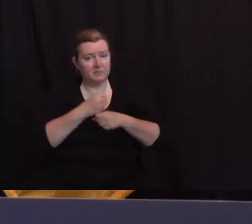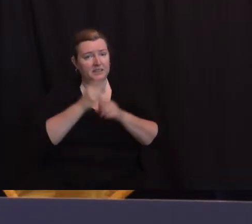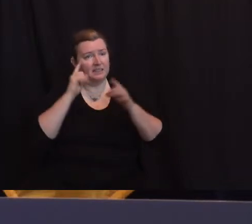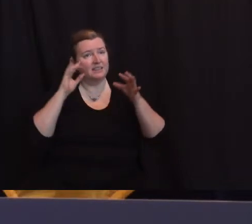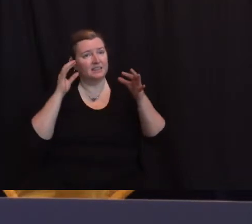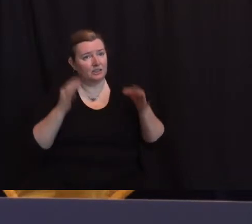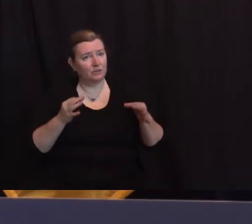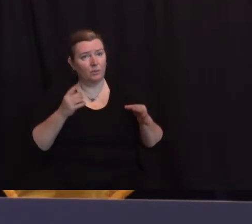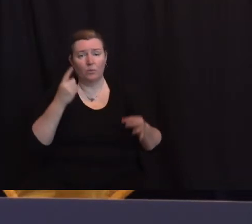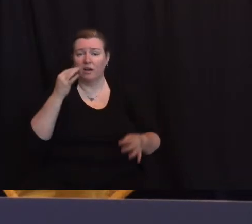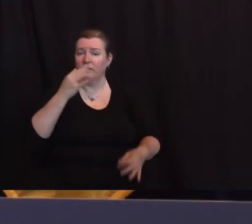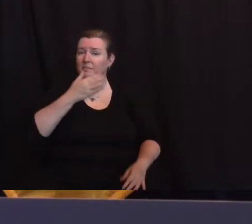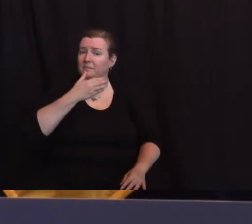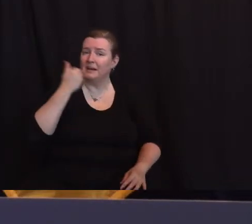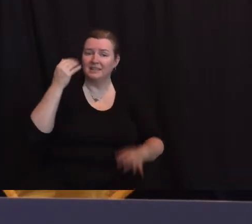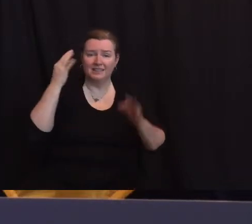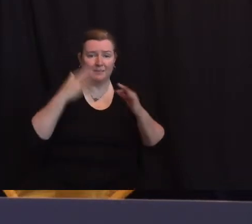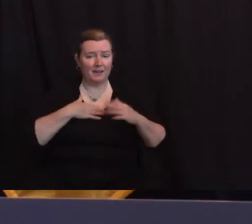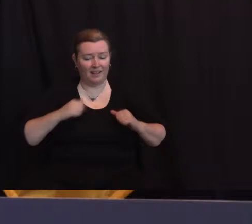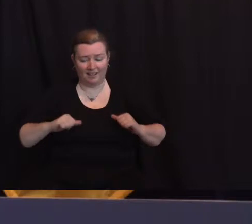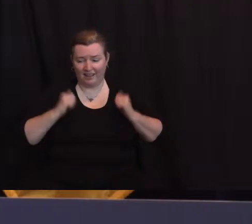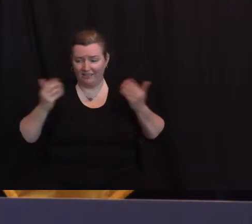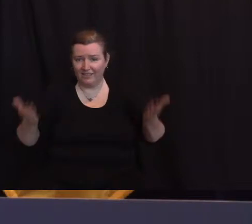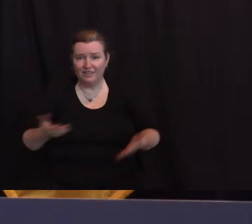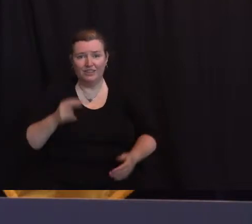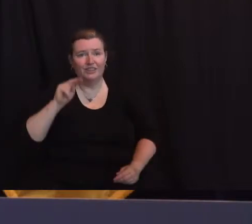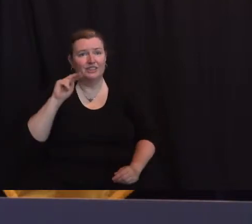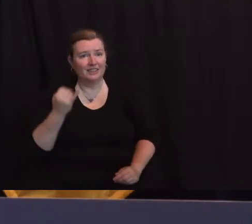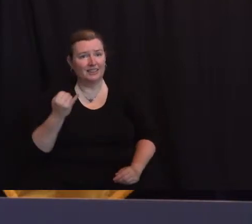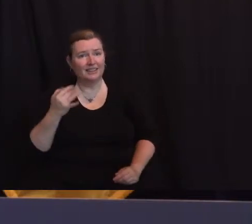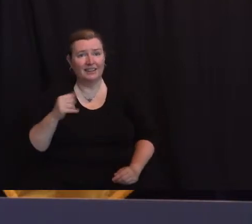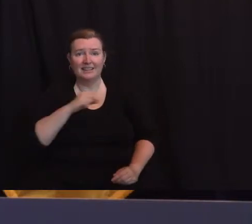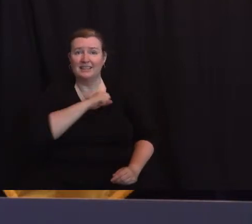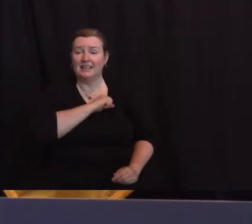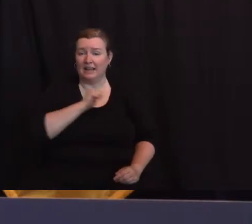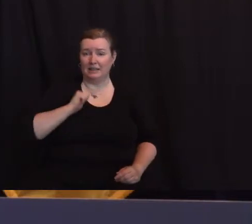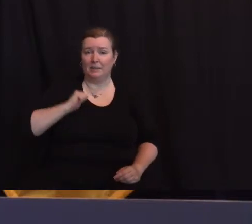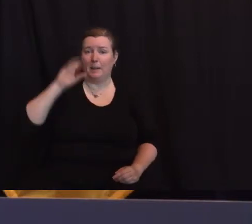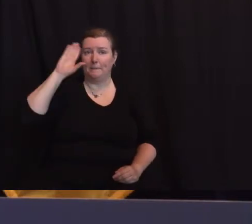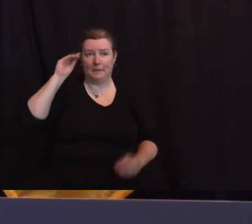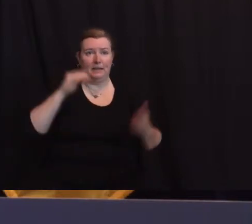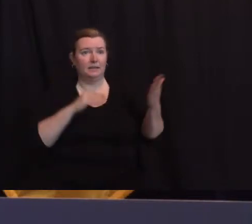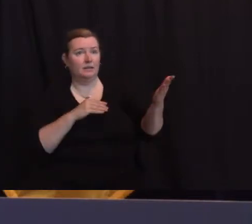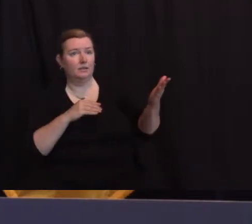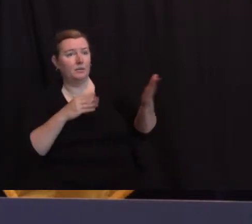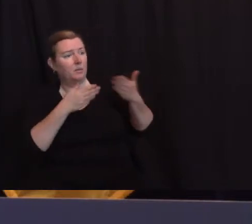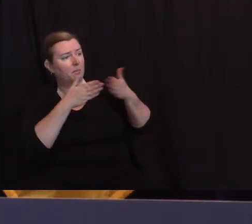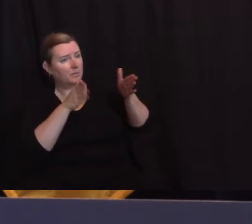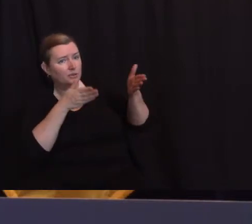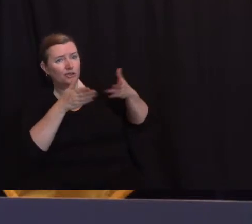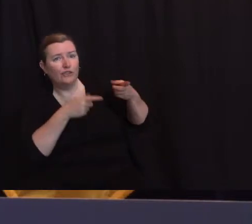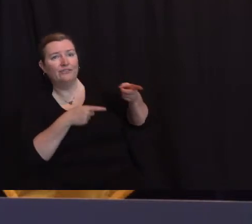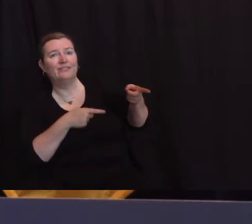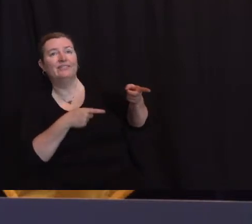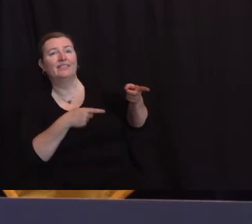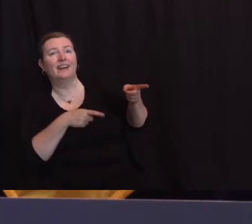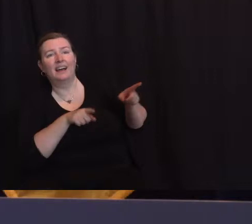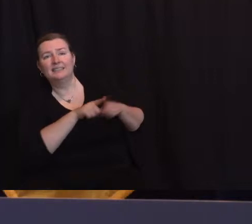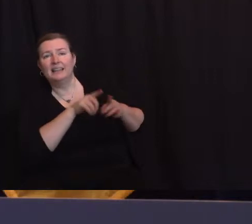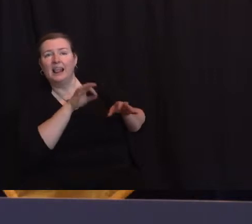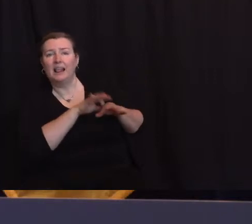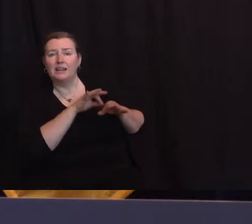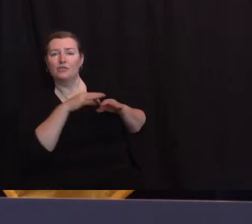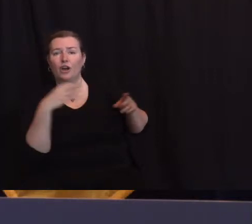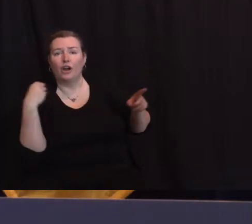decision of our lives. And I would just say to the Assemblyman, he was in public service as an elected official during the time